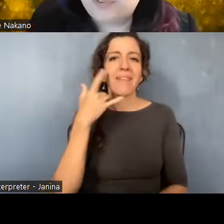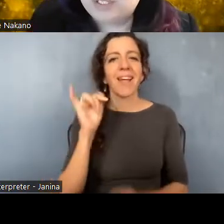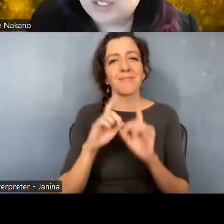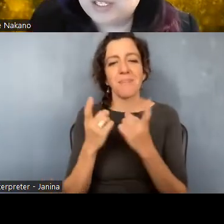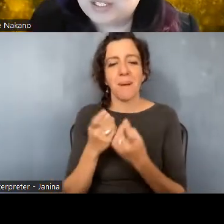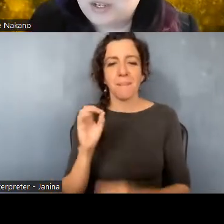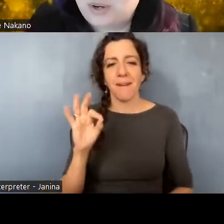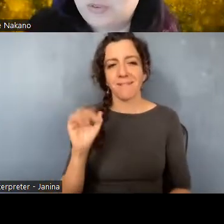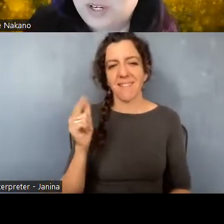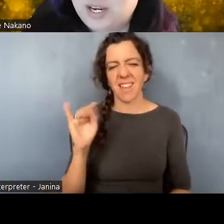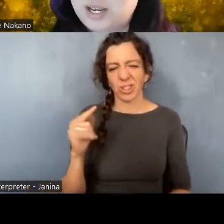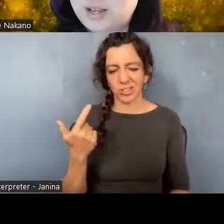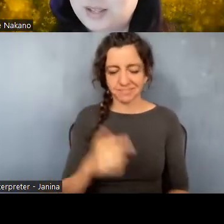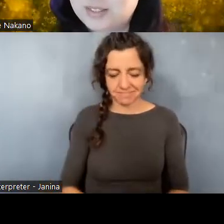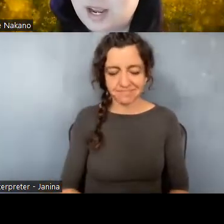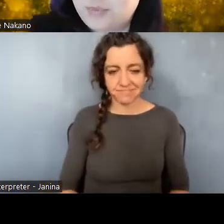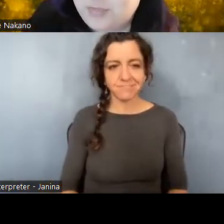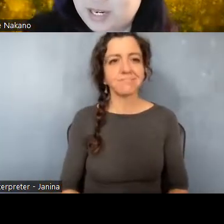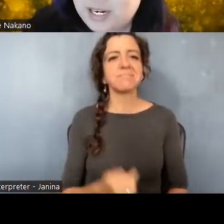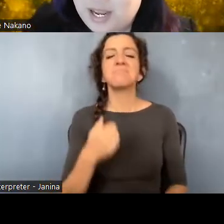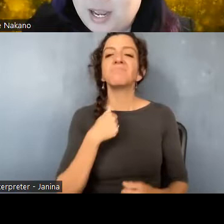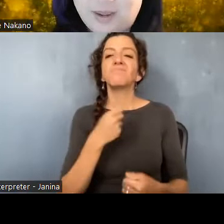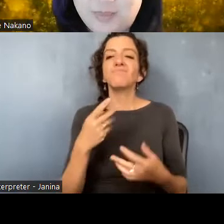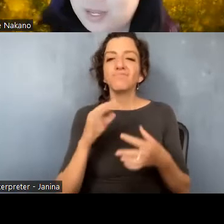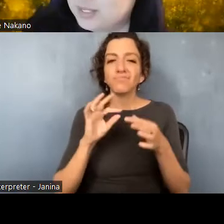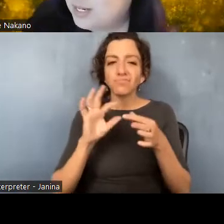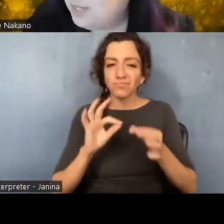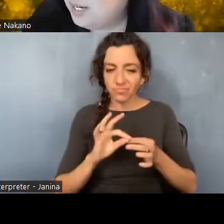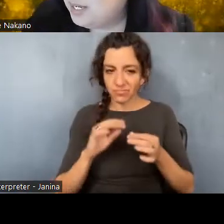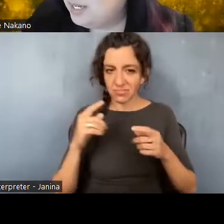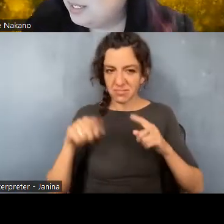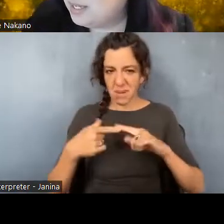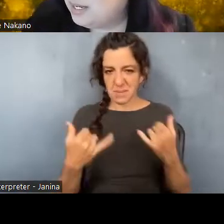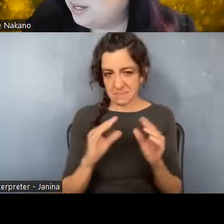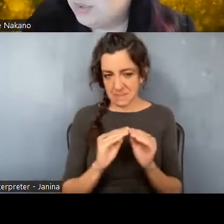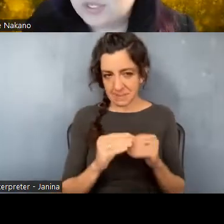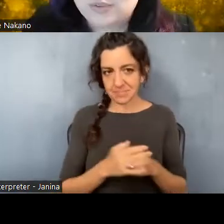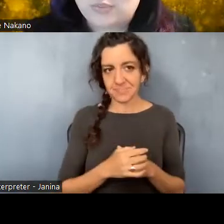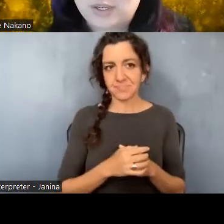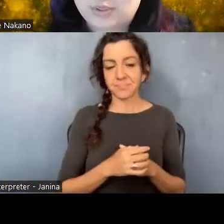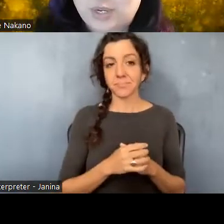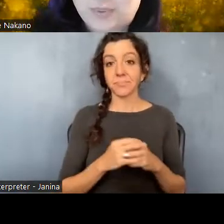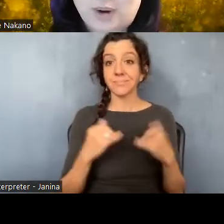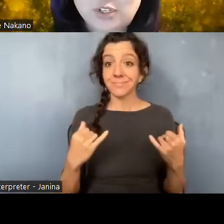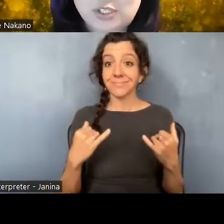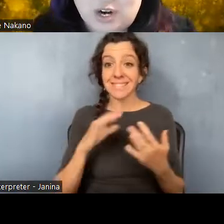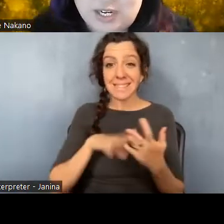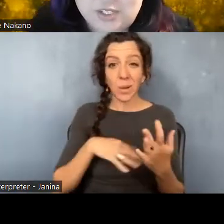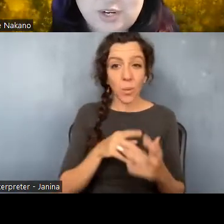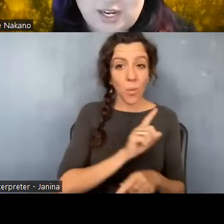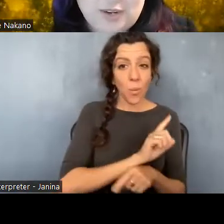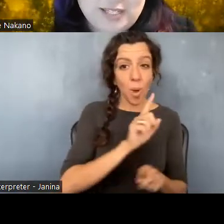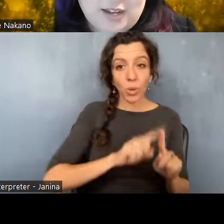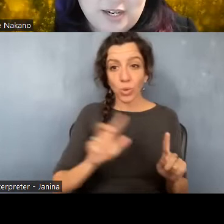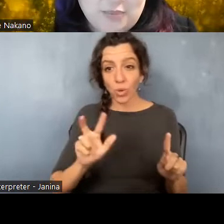Just a few logistics to go over at the top of our meeting. Today's meeting is, we're scheduled 1 to 3, but we're actually targeting